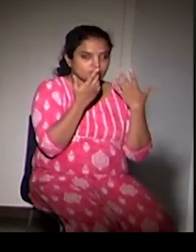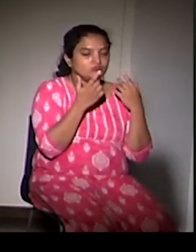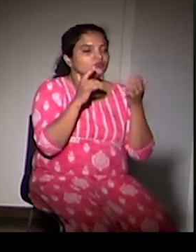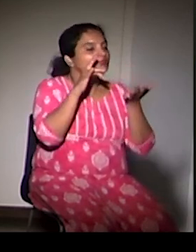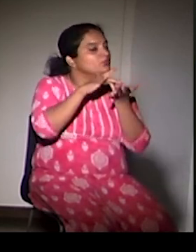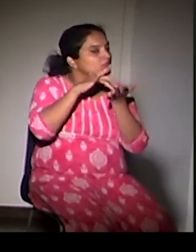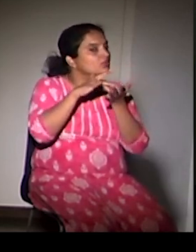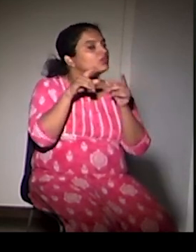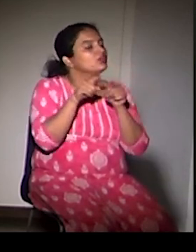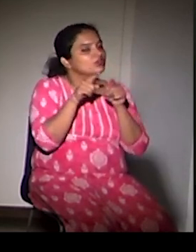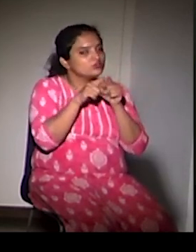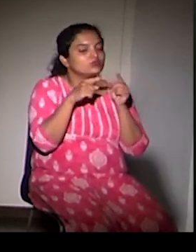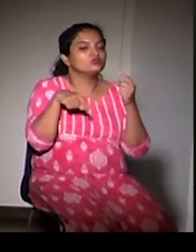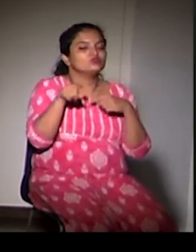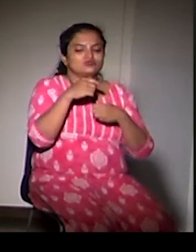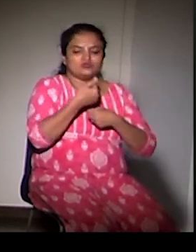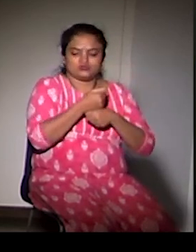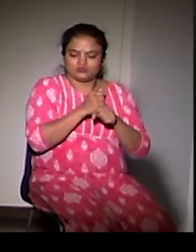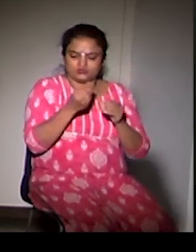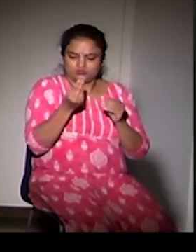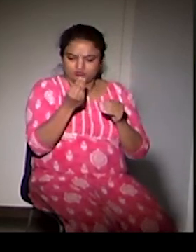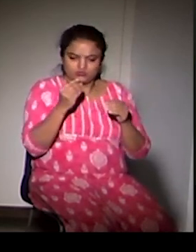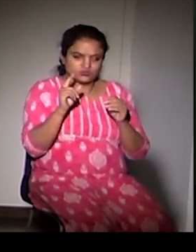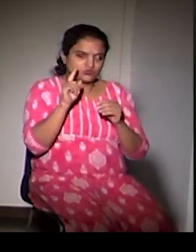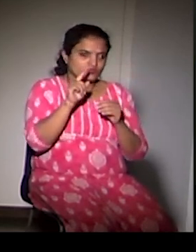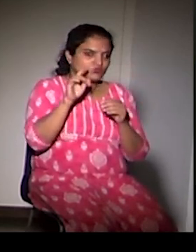glazed ceramics produced roughly between the